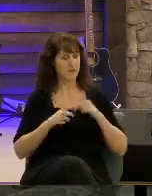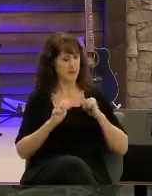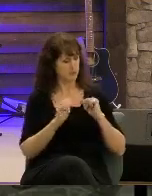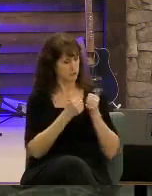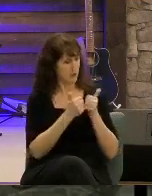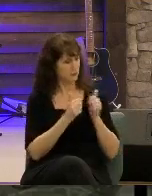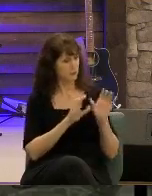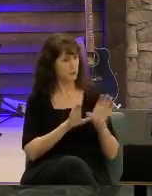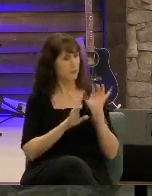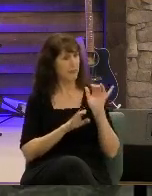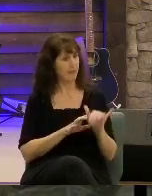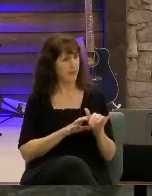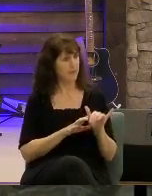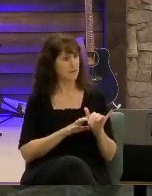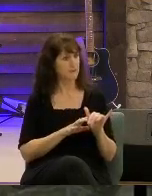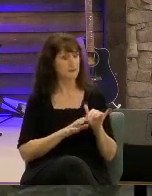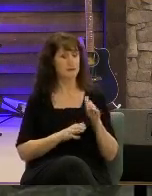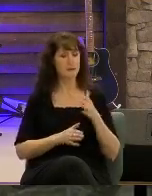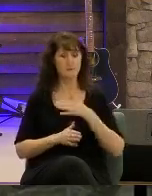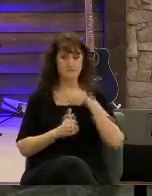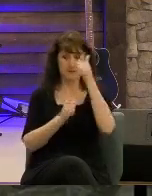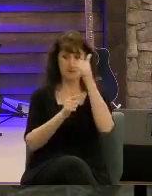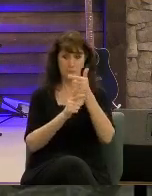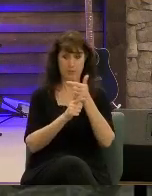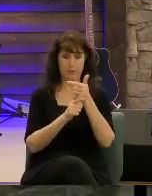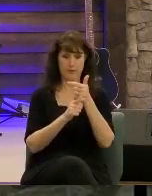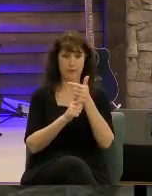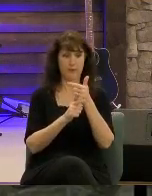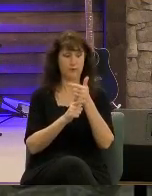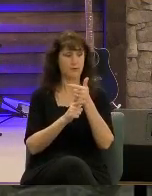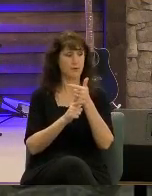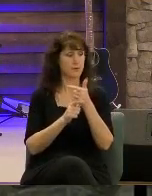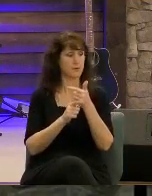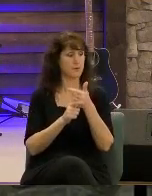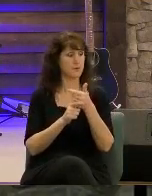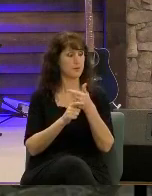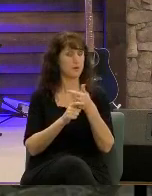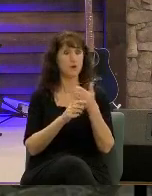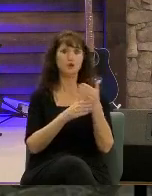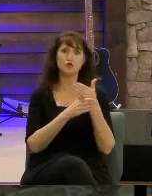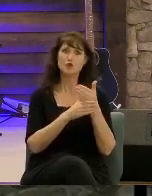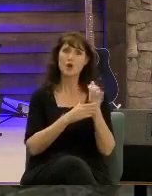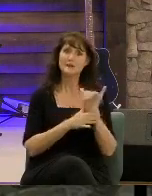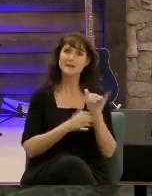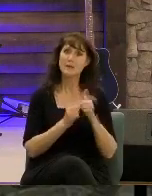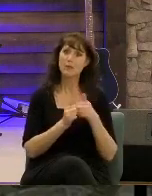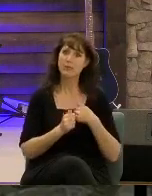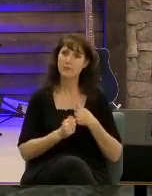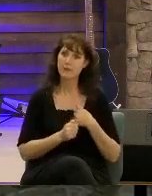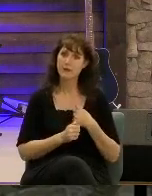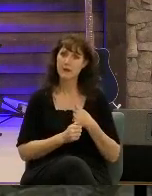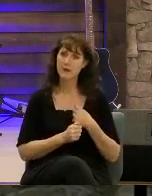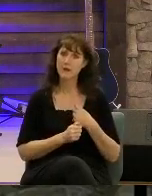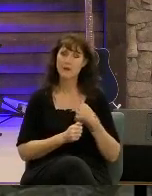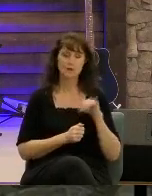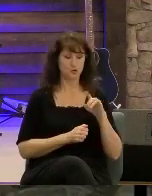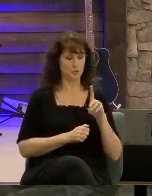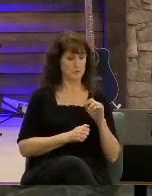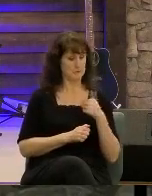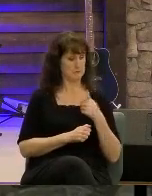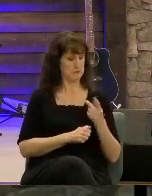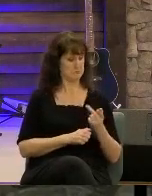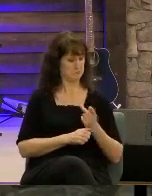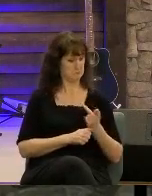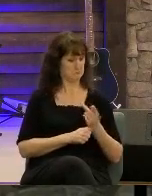And then not long after that, my brother Bill back there shared the same thing with me. He said, Judy and I have started